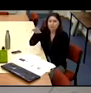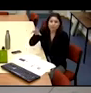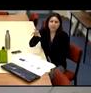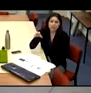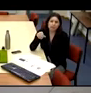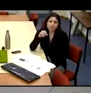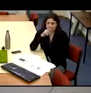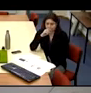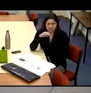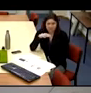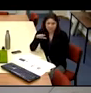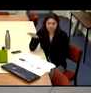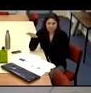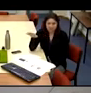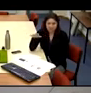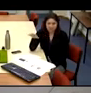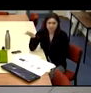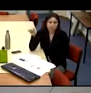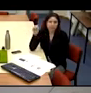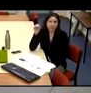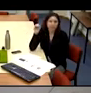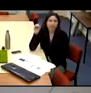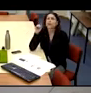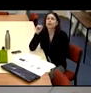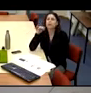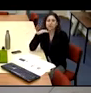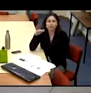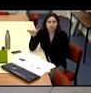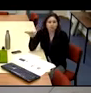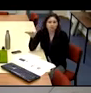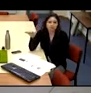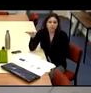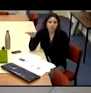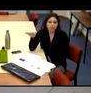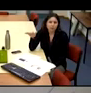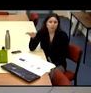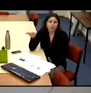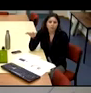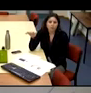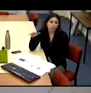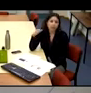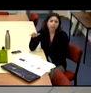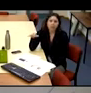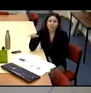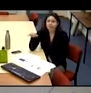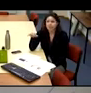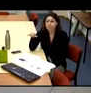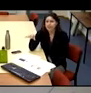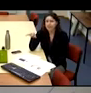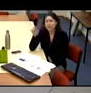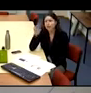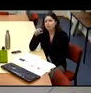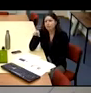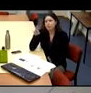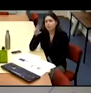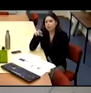there was a series of these boats. And our position, with our position looking out over the Hauraki Gulf back towards Auckland, was just, it was really spectacular